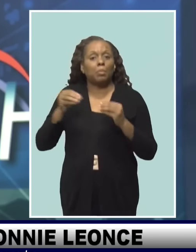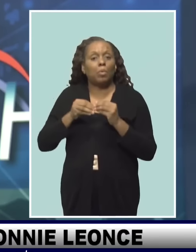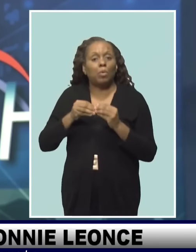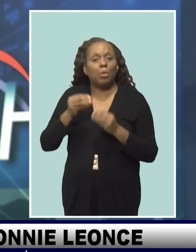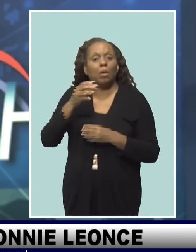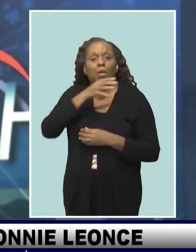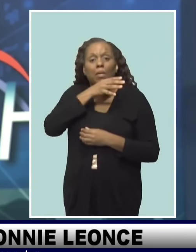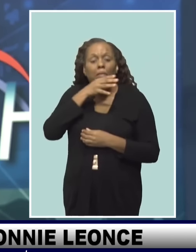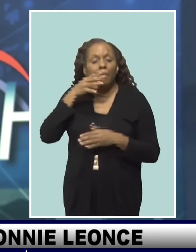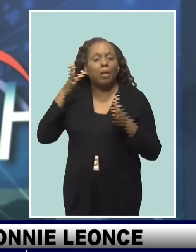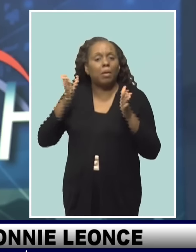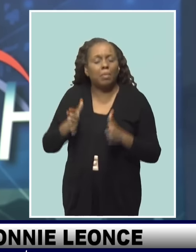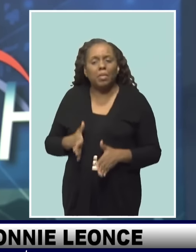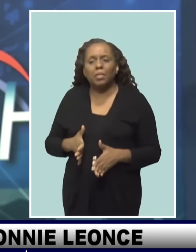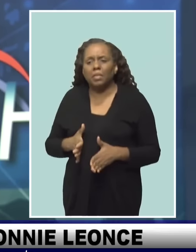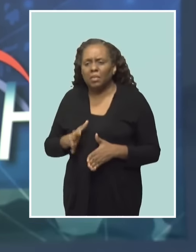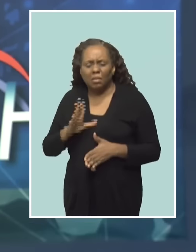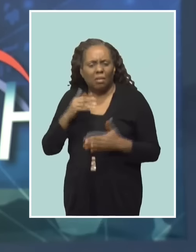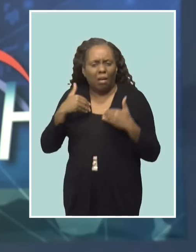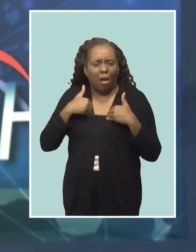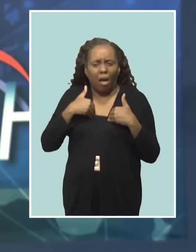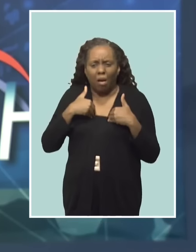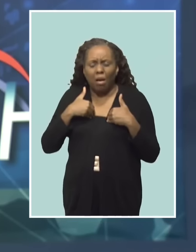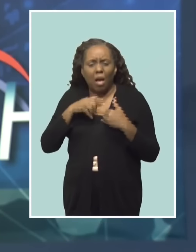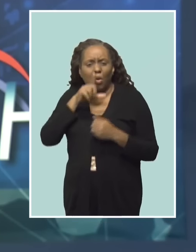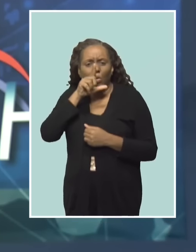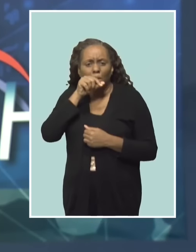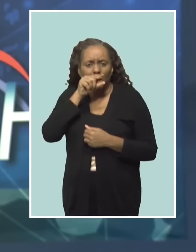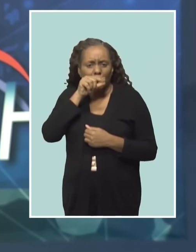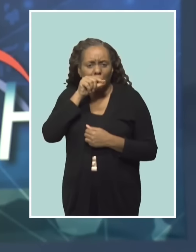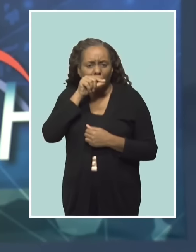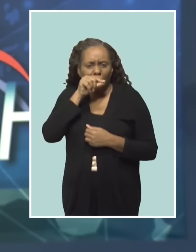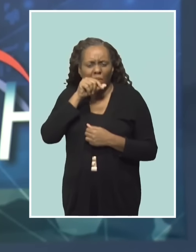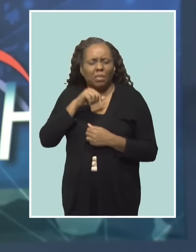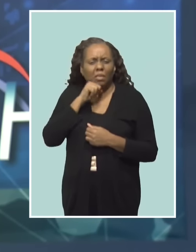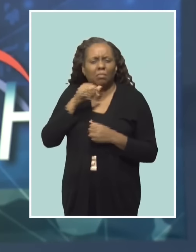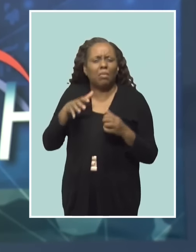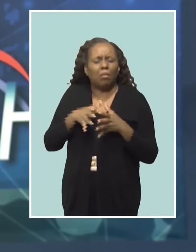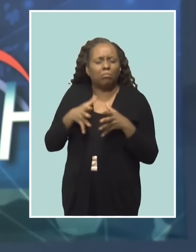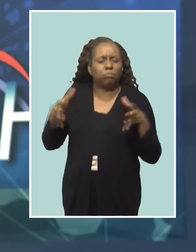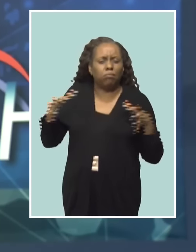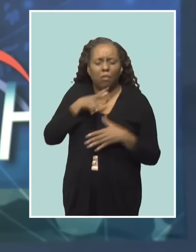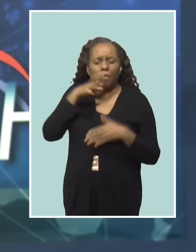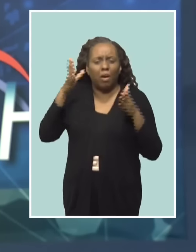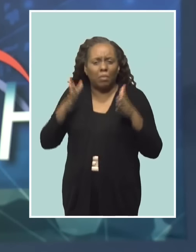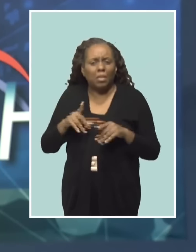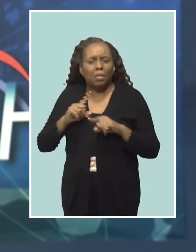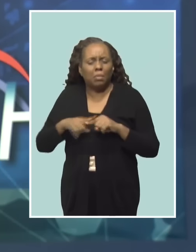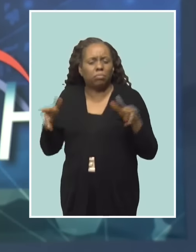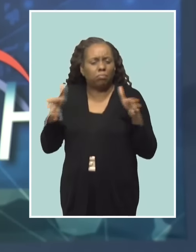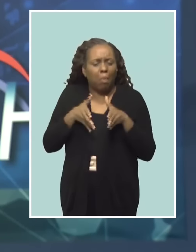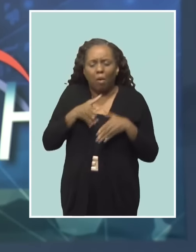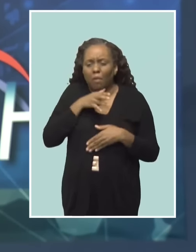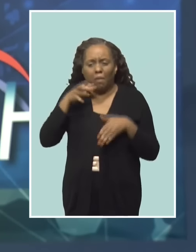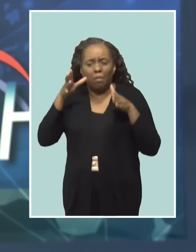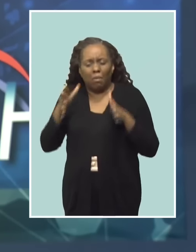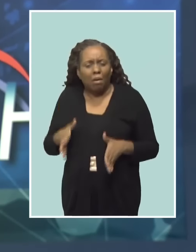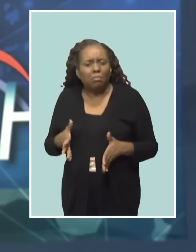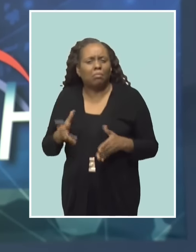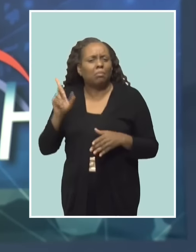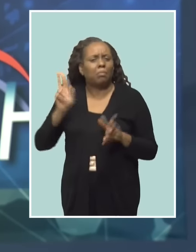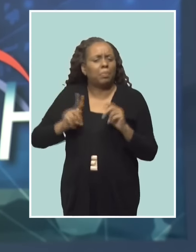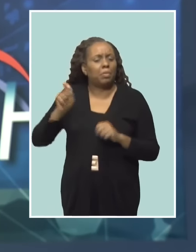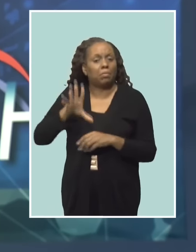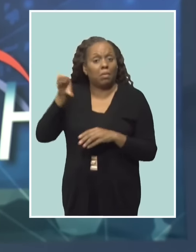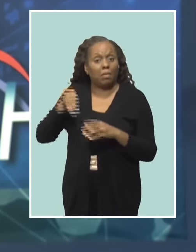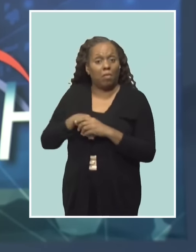That's the view of Minister of Agriculture, Food and Nutritional Security Indar Weir. He says more people need to get into chicken farming to